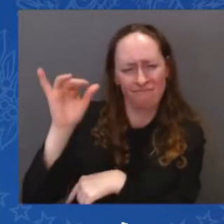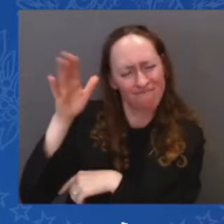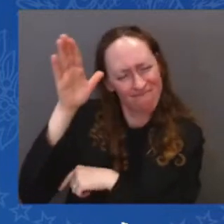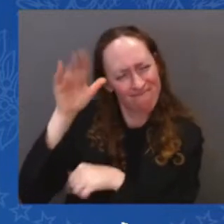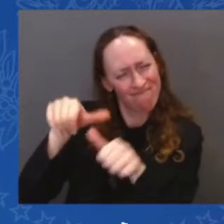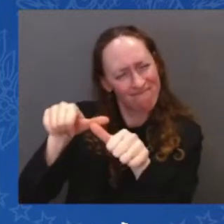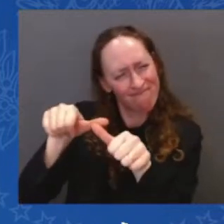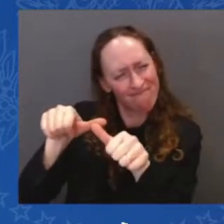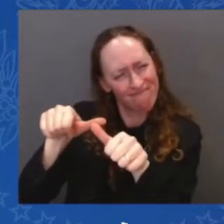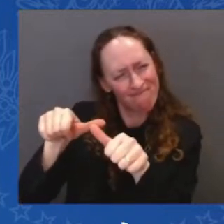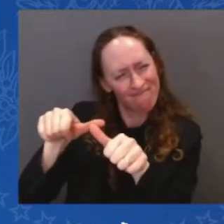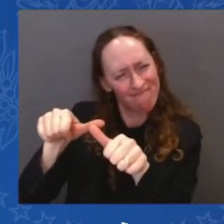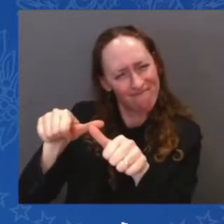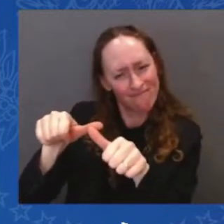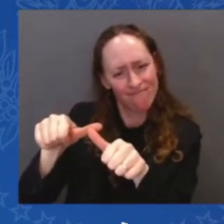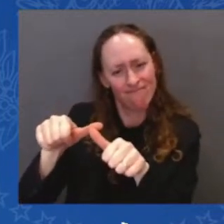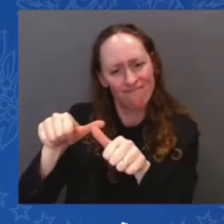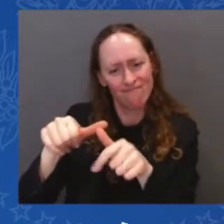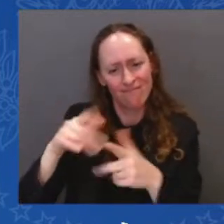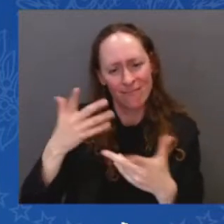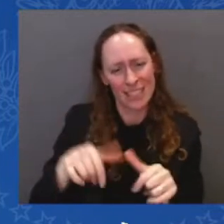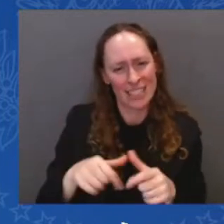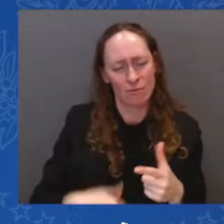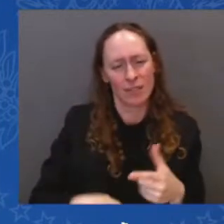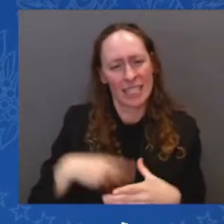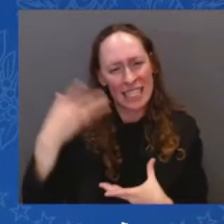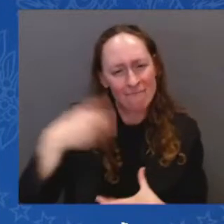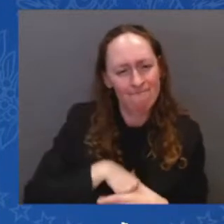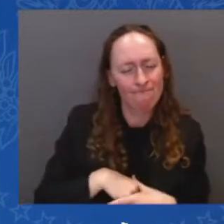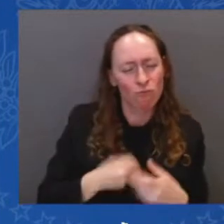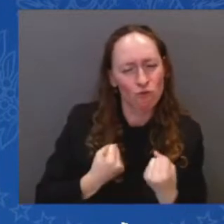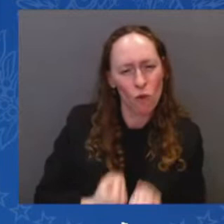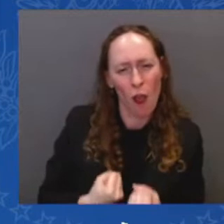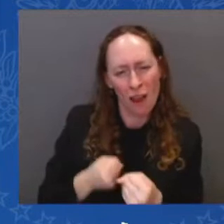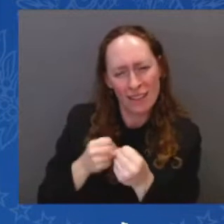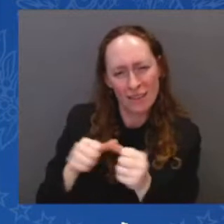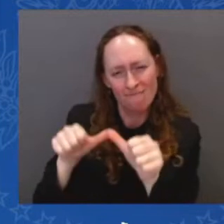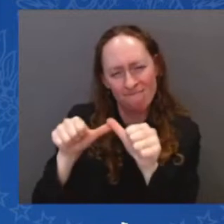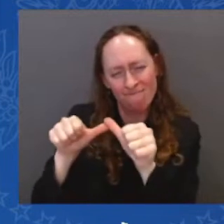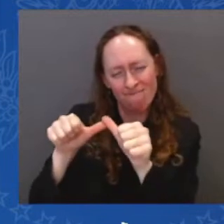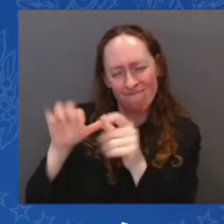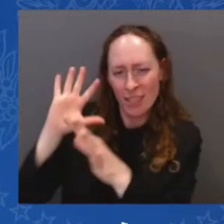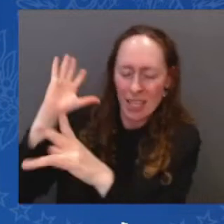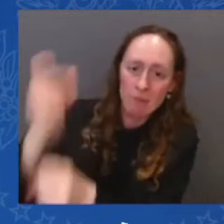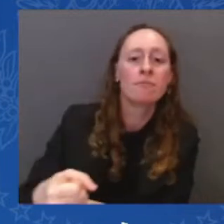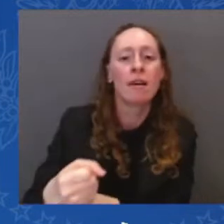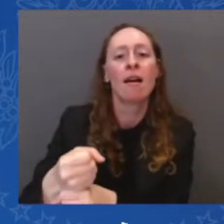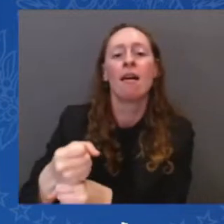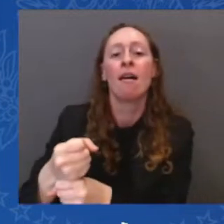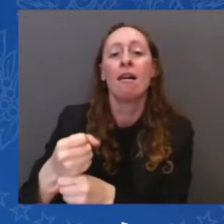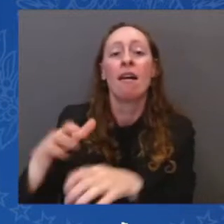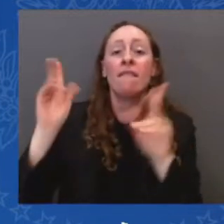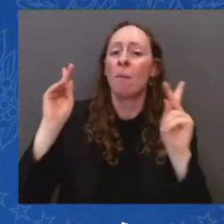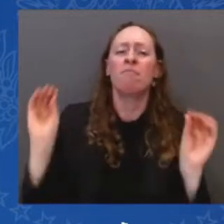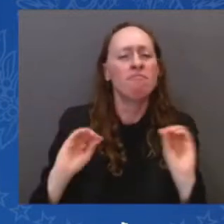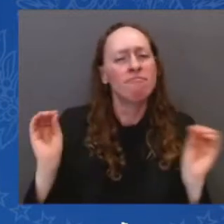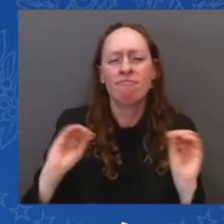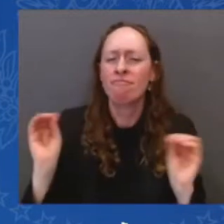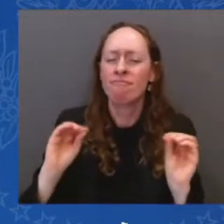forward until you complete your mission. There is no quitting. Like most